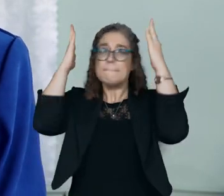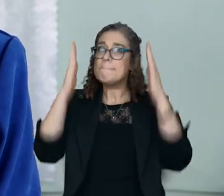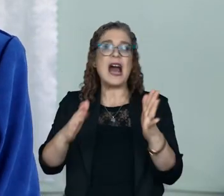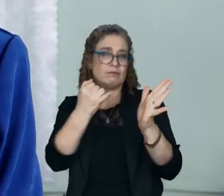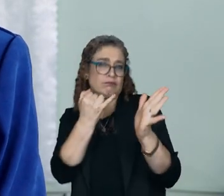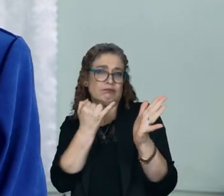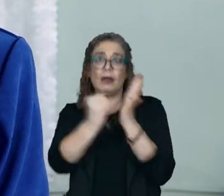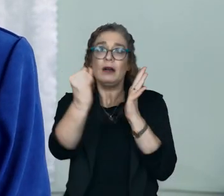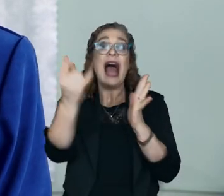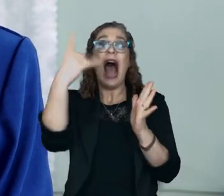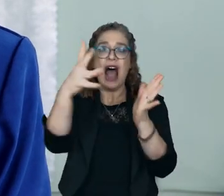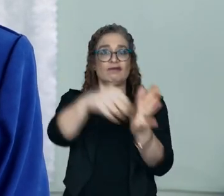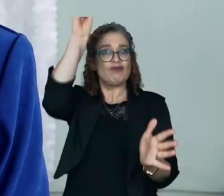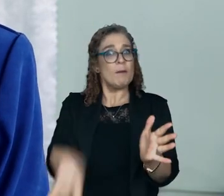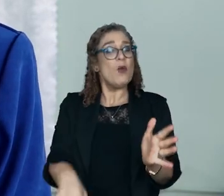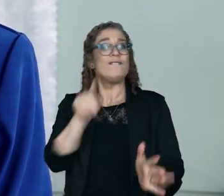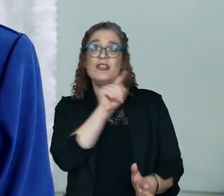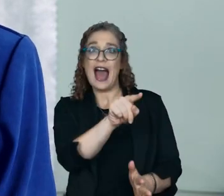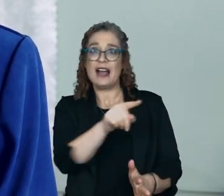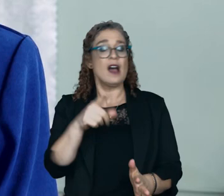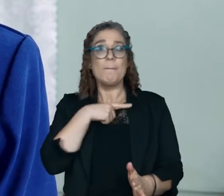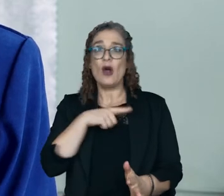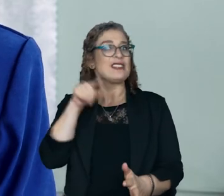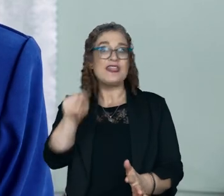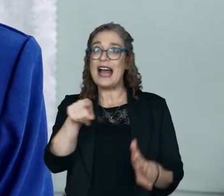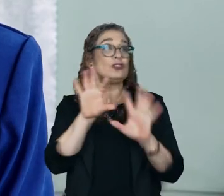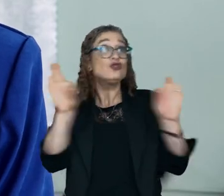and removed from God's world.